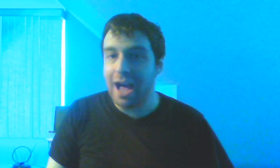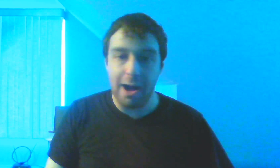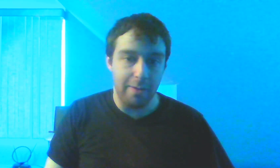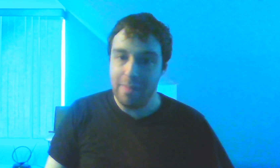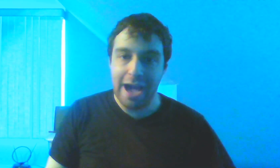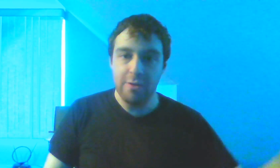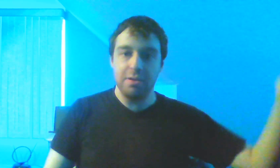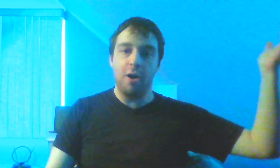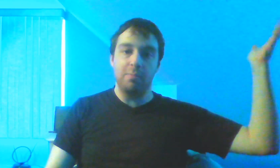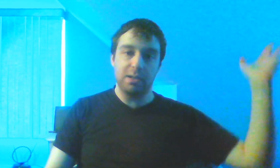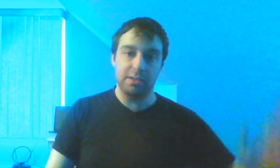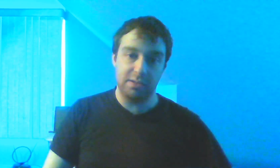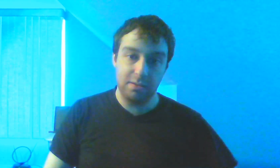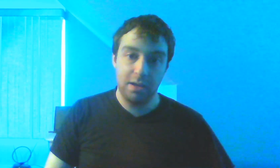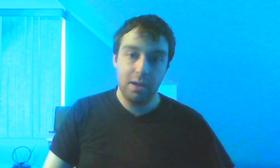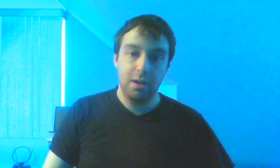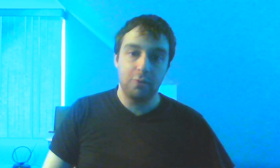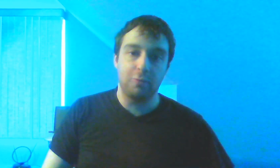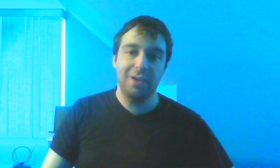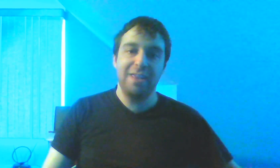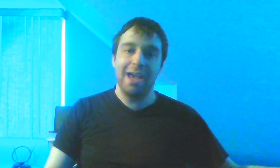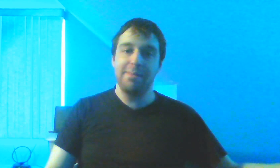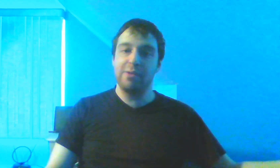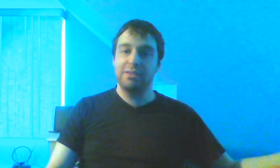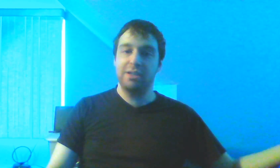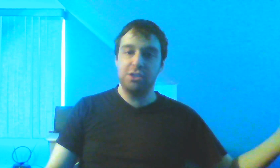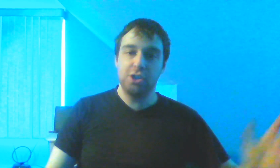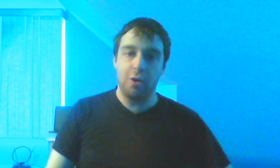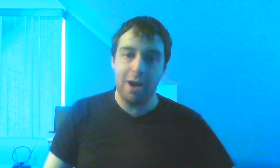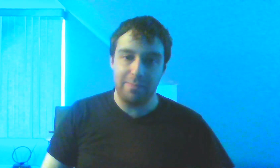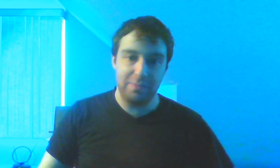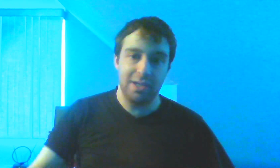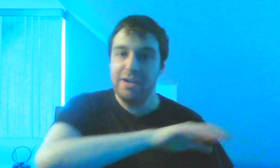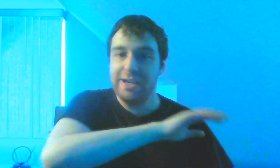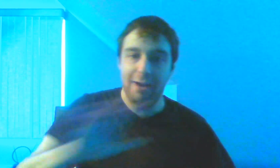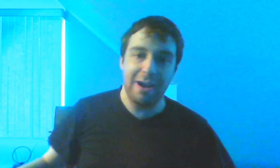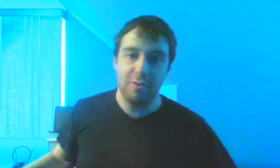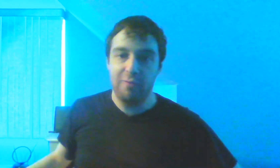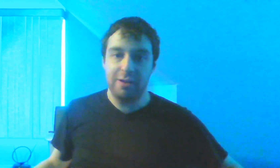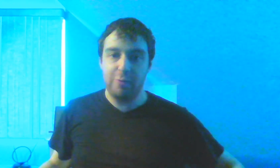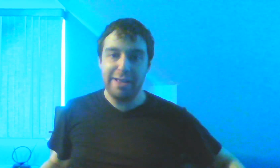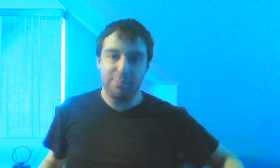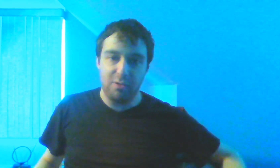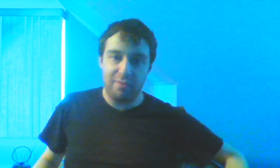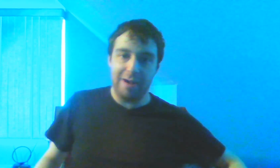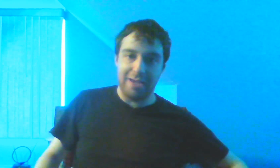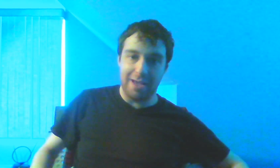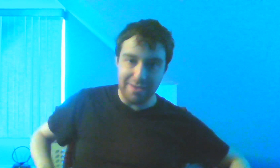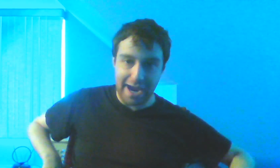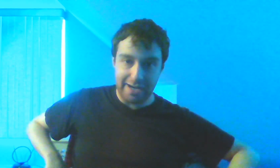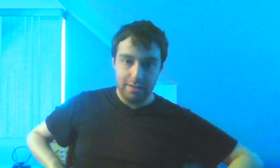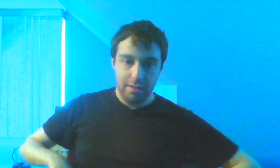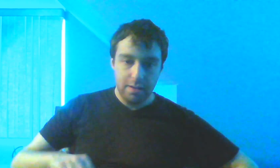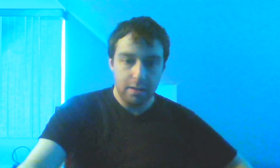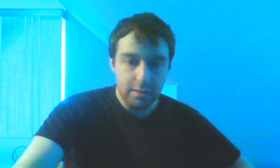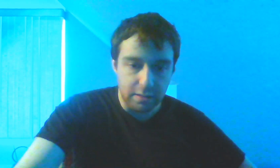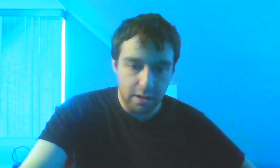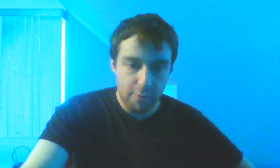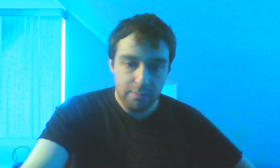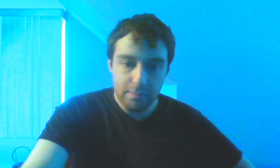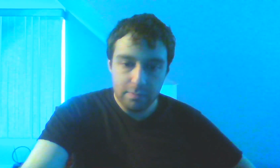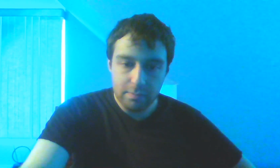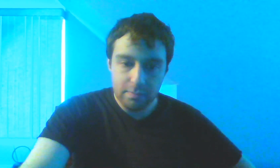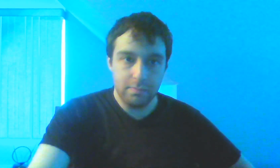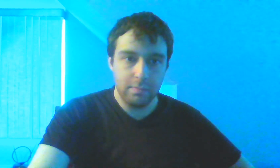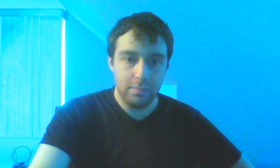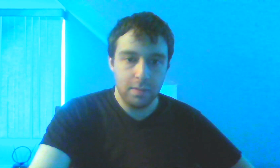Maybe dial them. I don't know, because what if the ambulance doesn't show up? Somebody got ran over on Queens Boulevard the other day. Hang